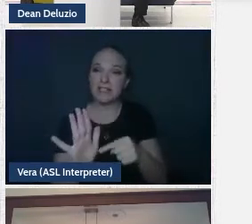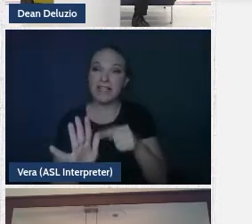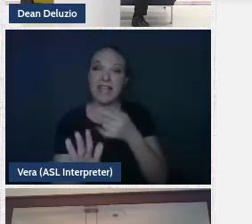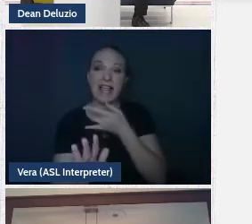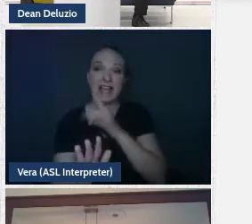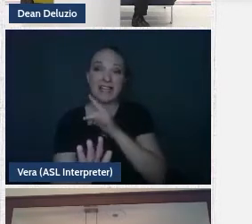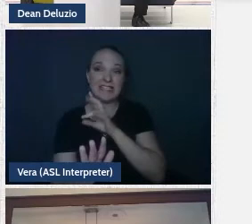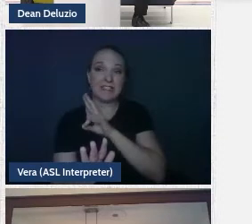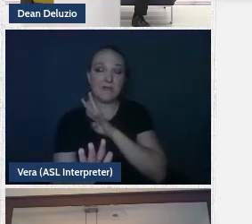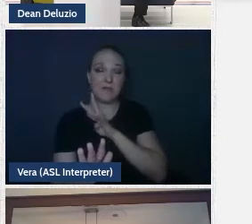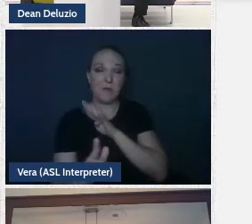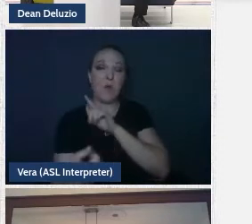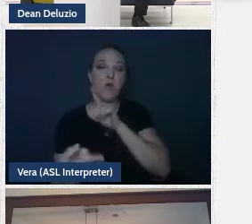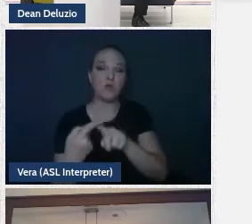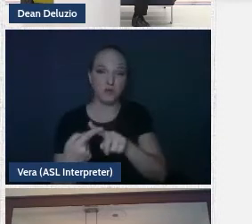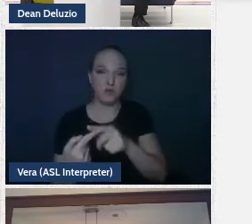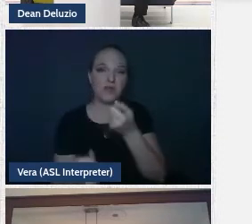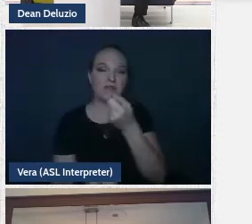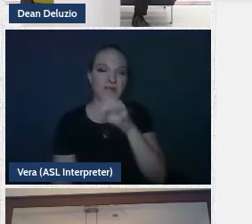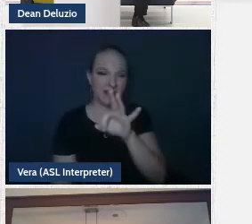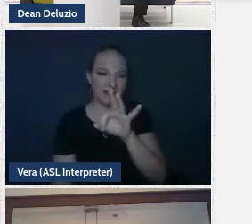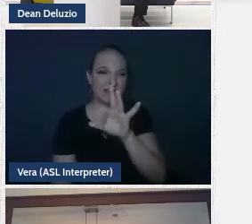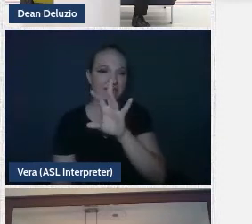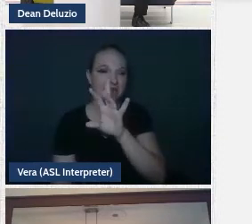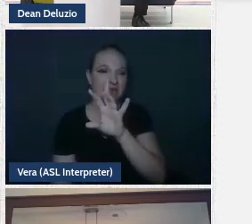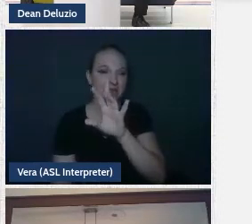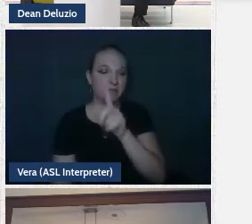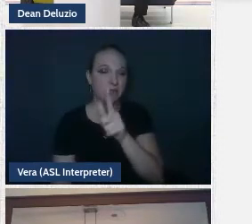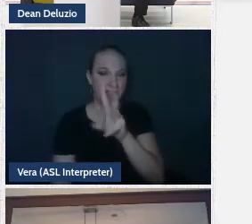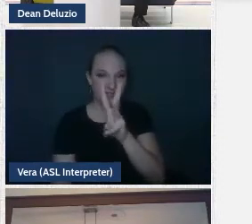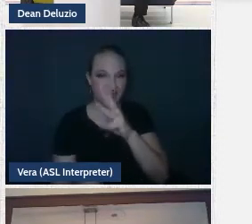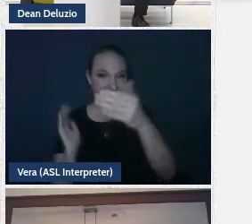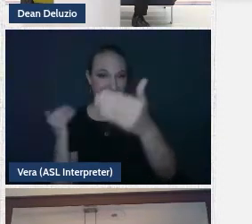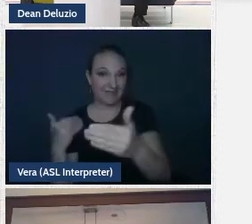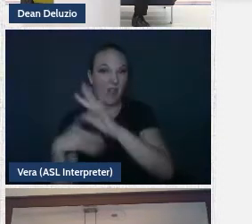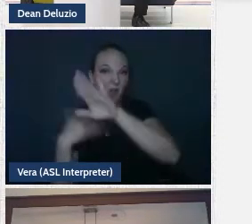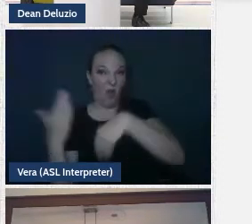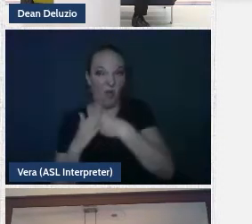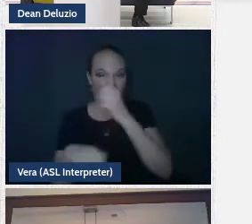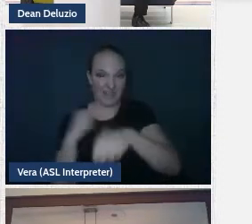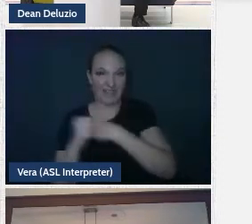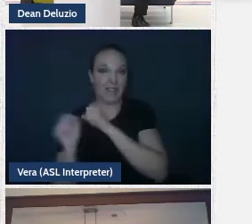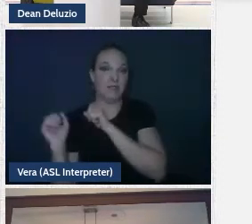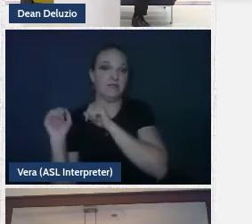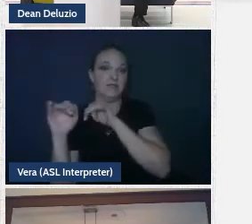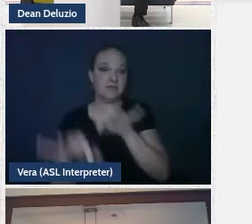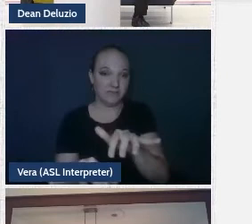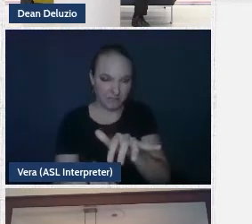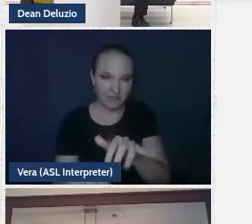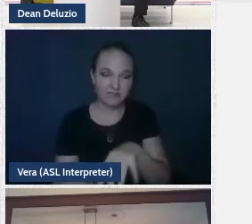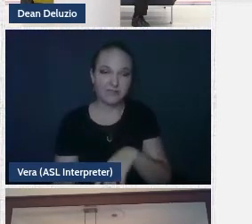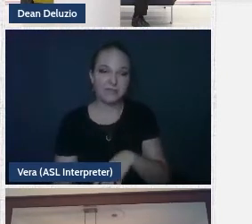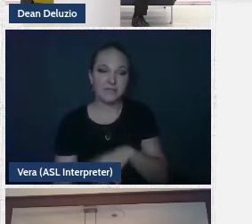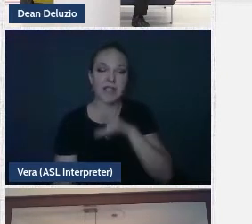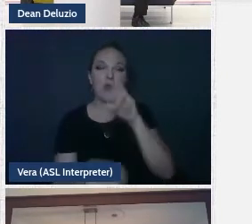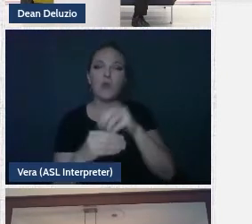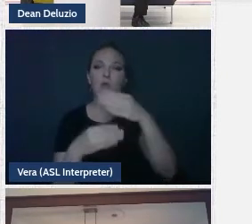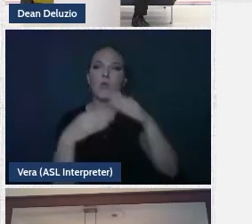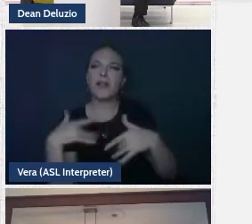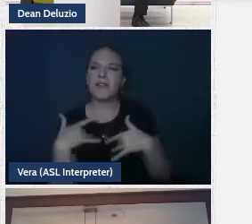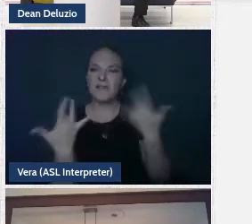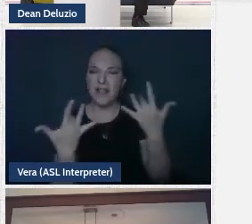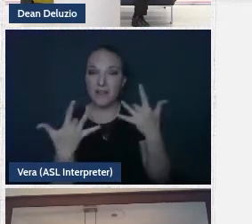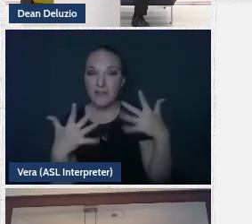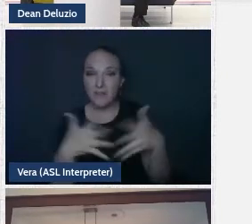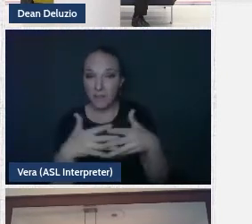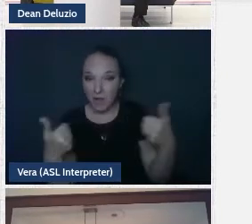1926. So although it's technically scheduled for a whole week, most of the alumni attended only the weekend events, which include the football game on the Saturday between